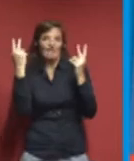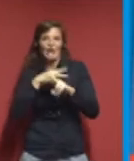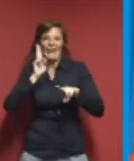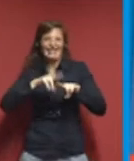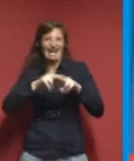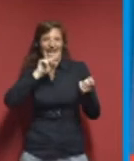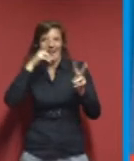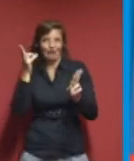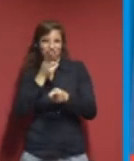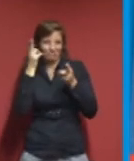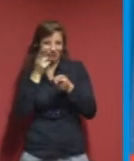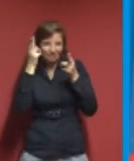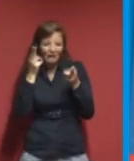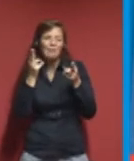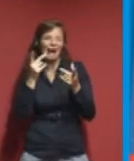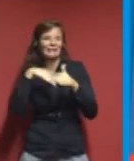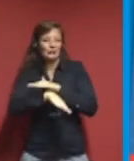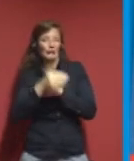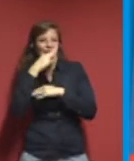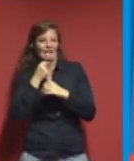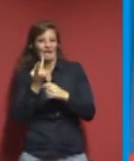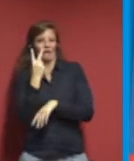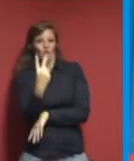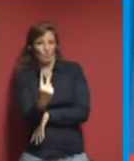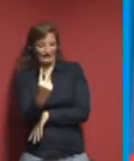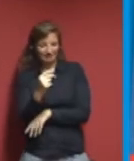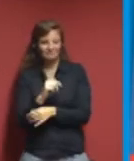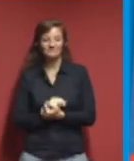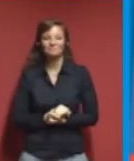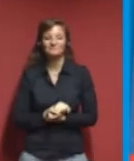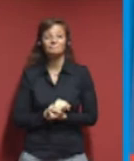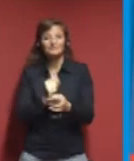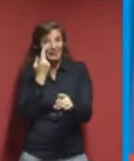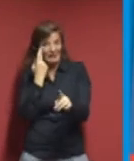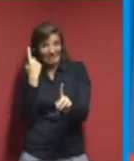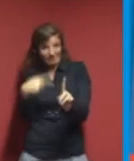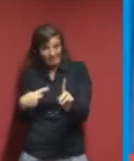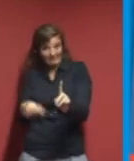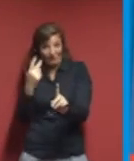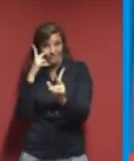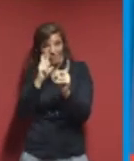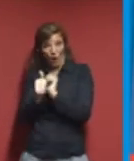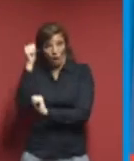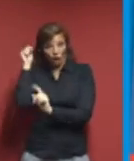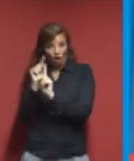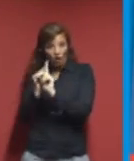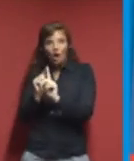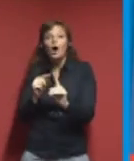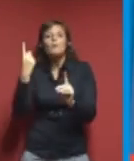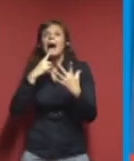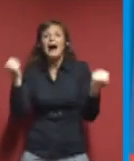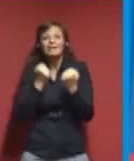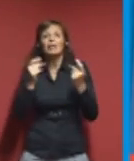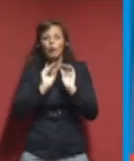is that making is a really popular couples activity. Families do it, couples do it. It's